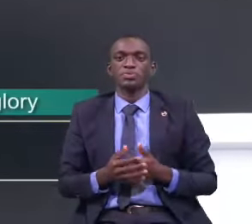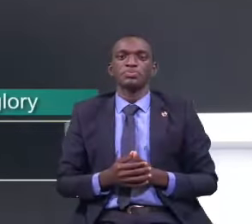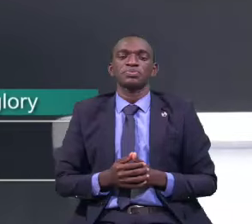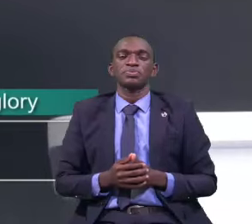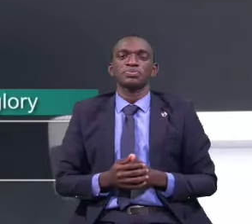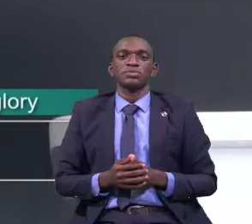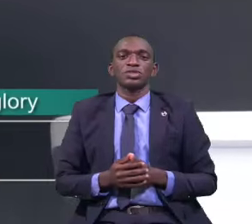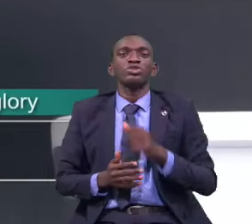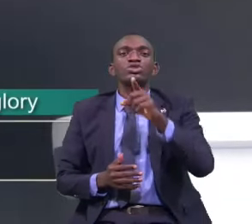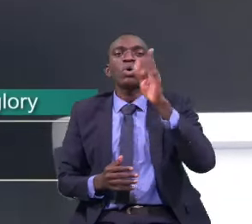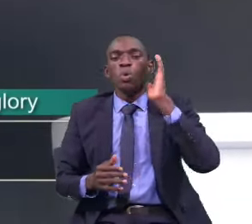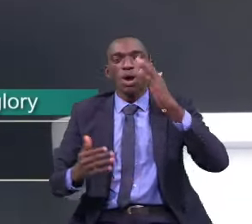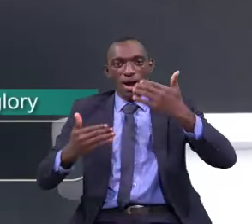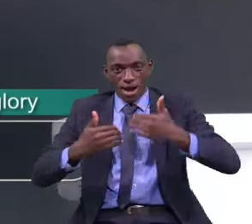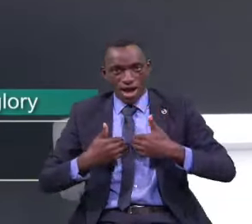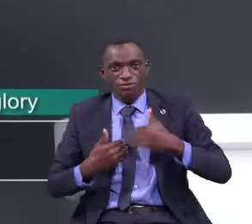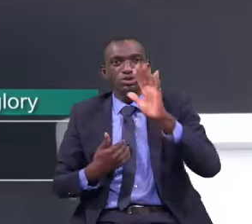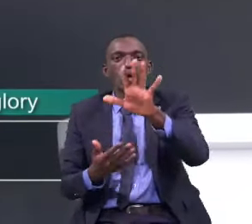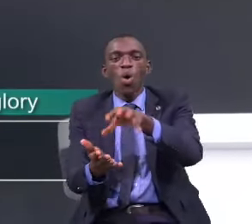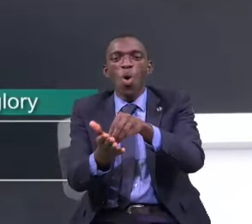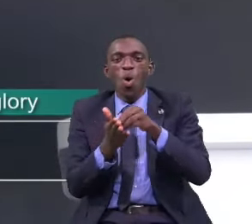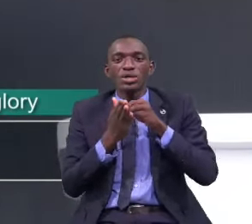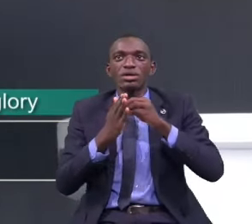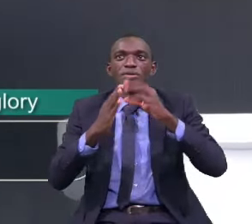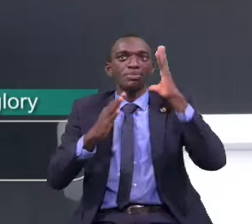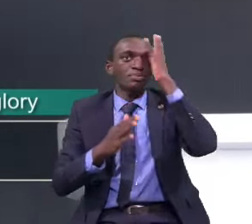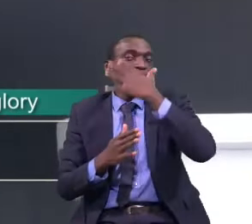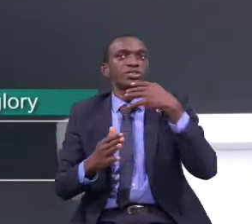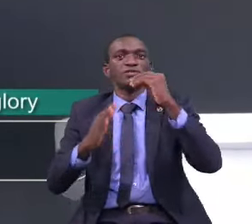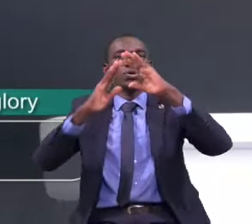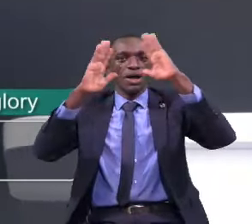You will possess your own mansion in heaven.